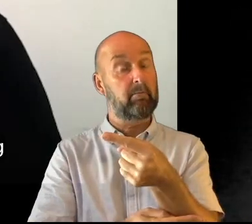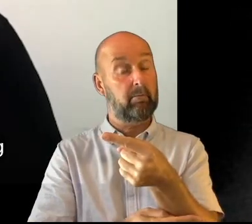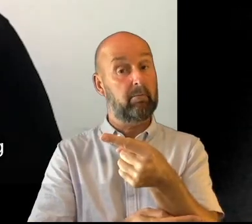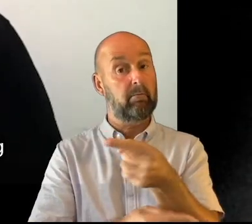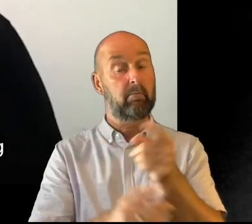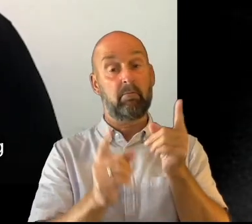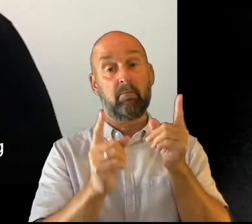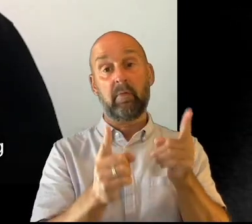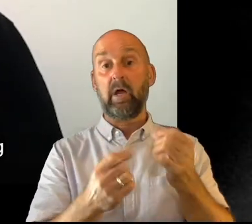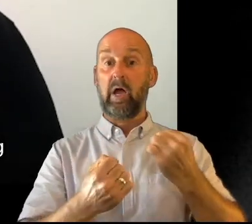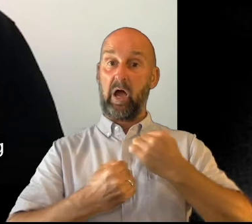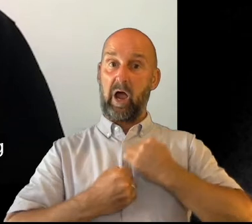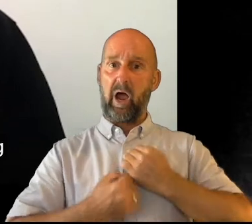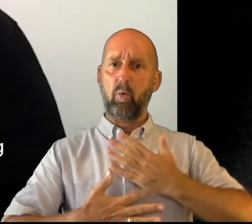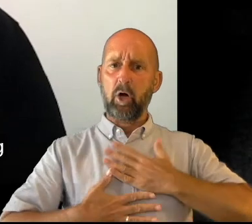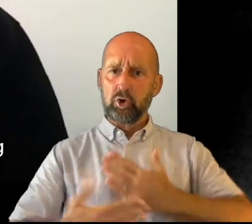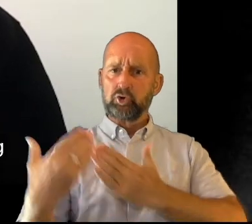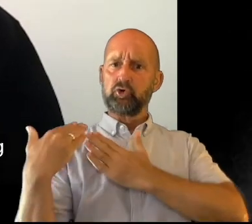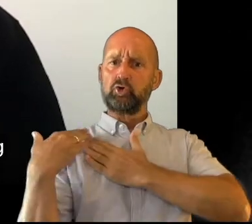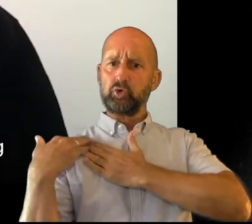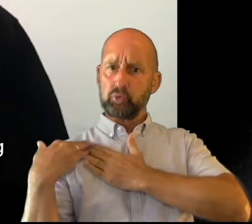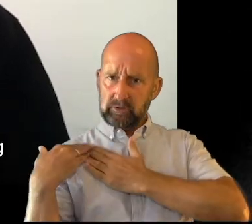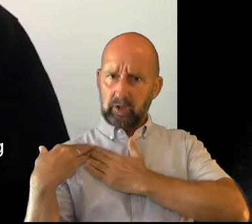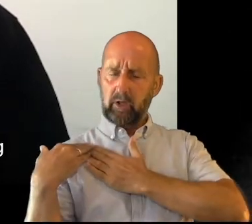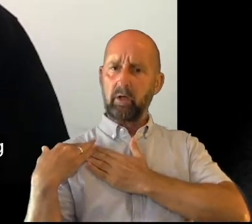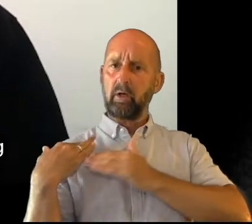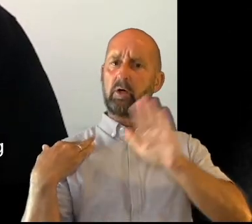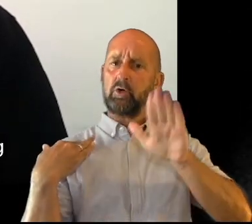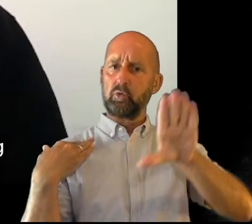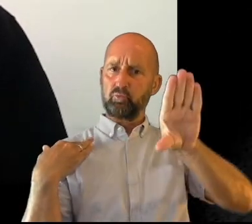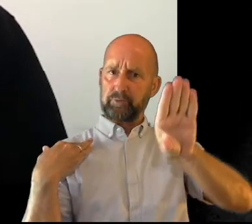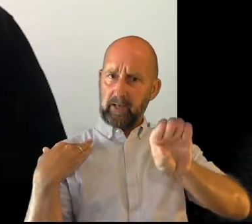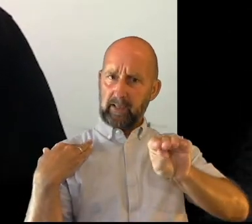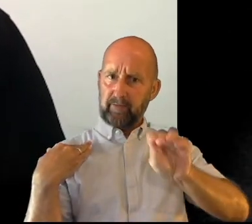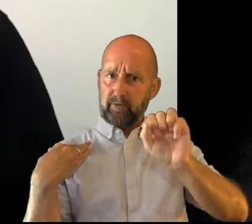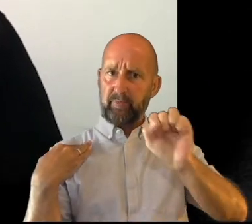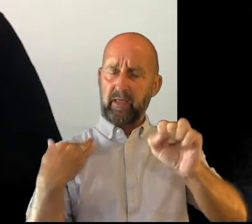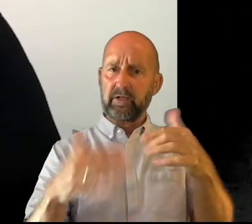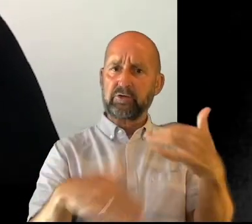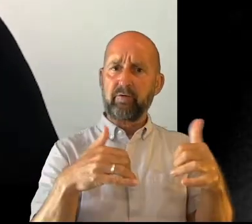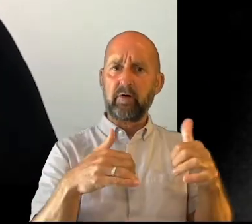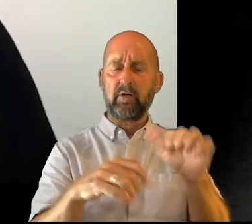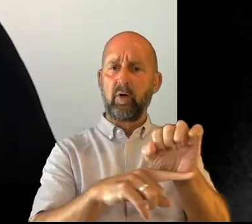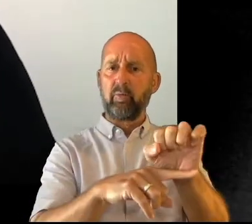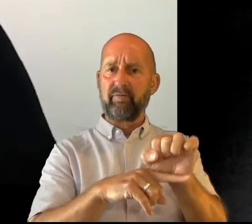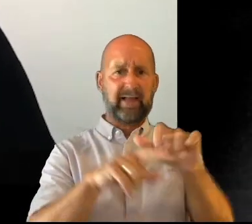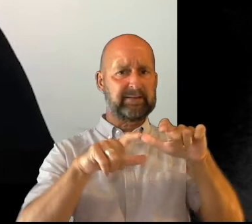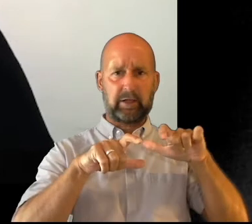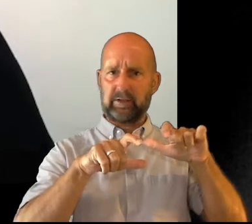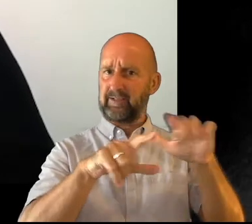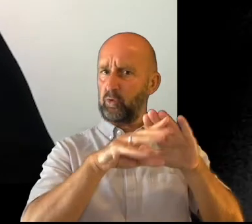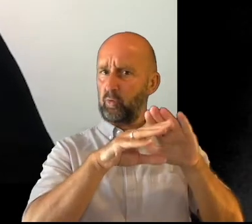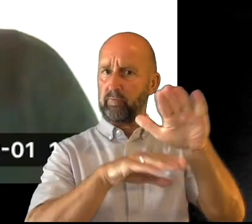It is our duty to relieve their suffering and prevent this from